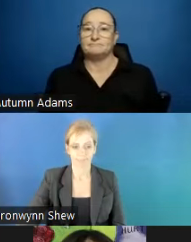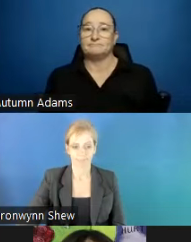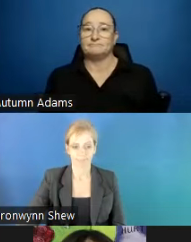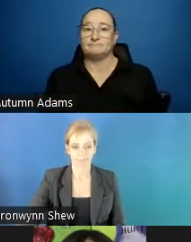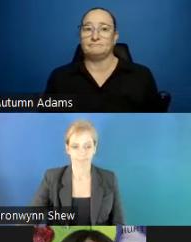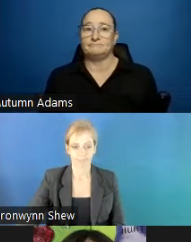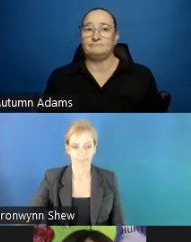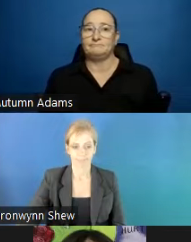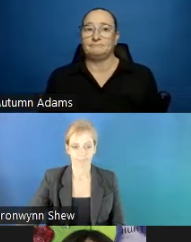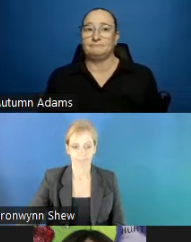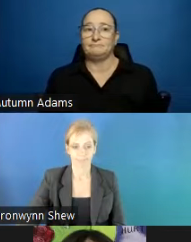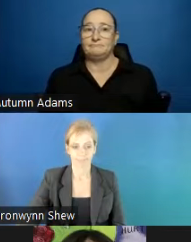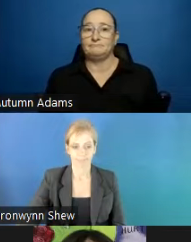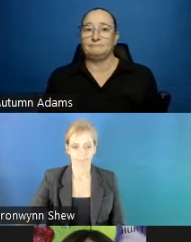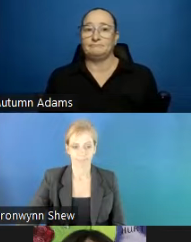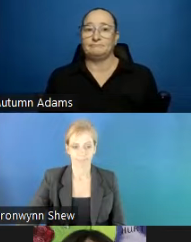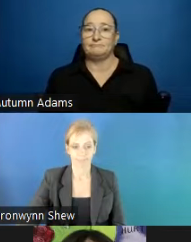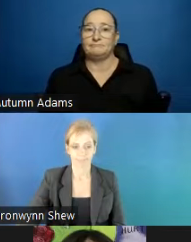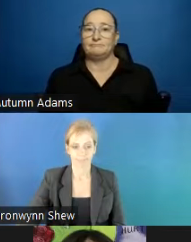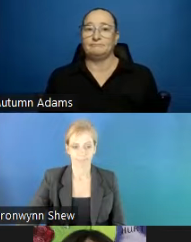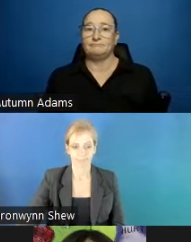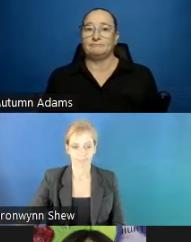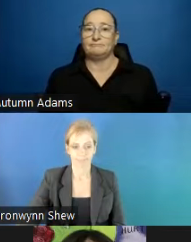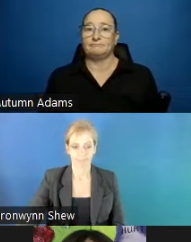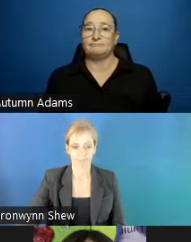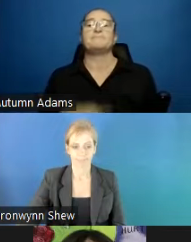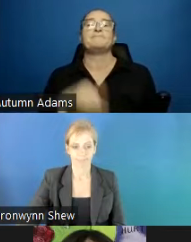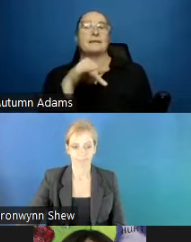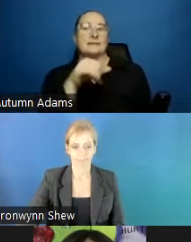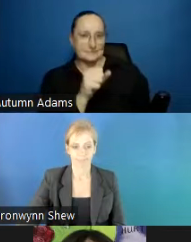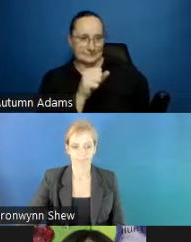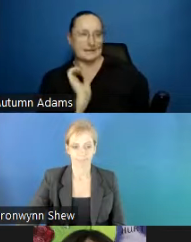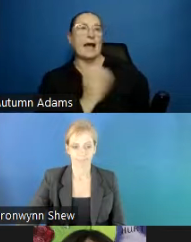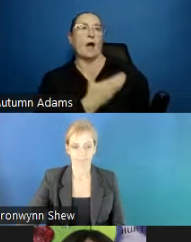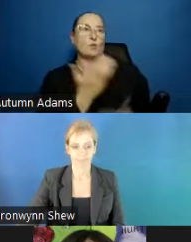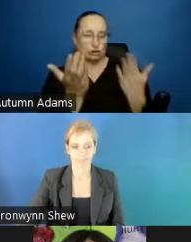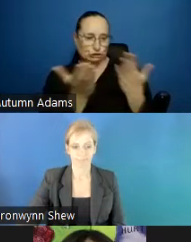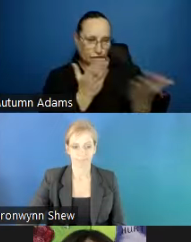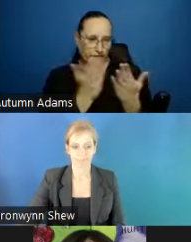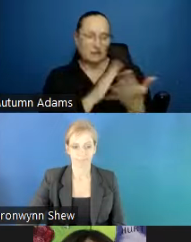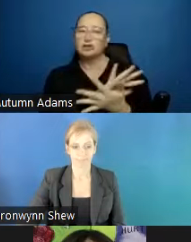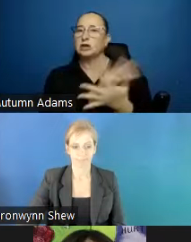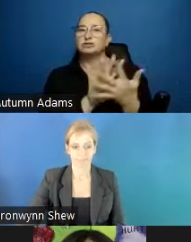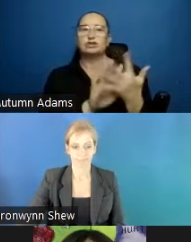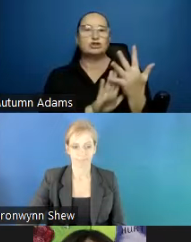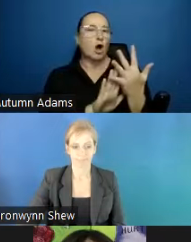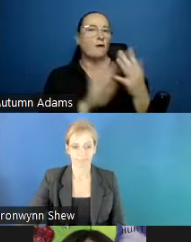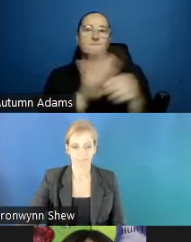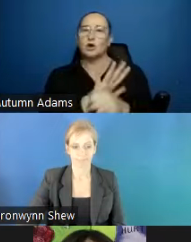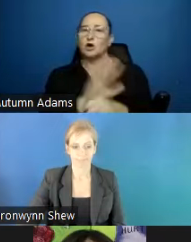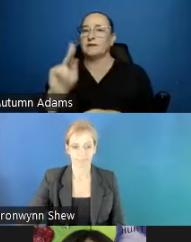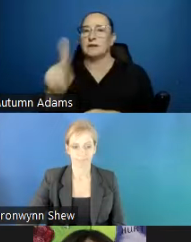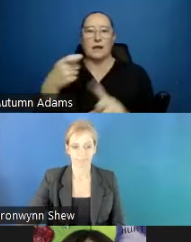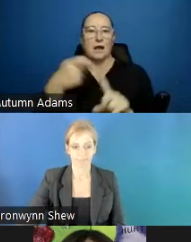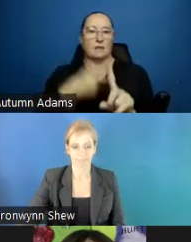Yes, our services are all completely VP automatically. So the second you connect, you know, like you can't,